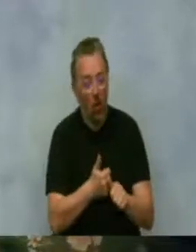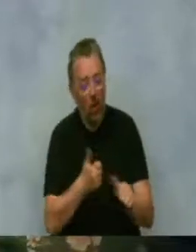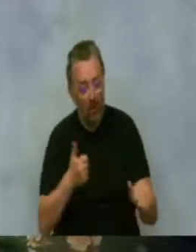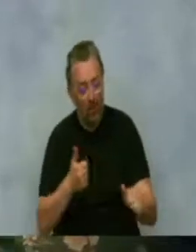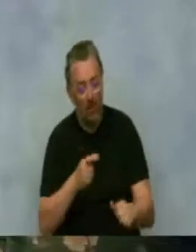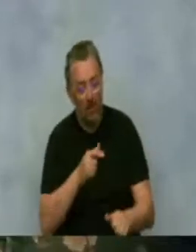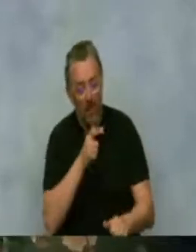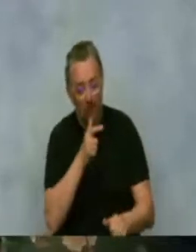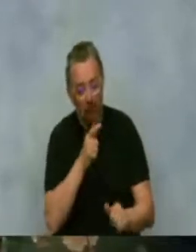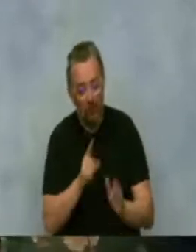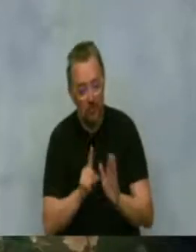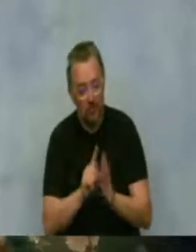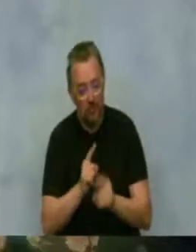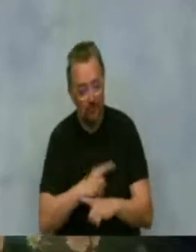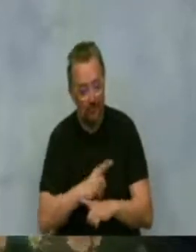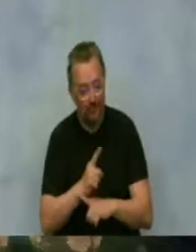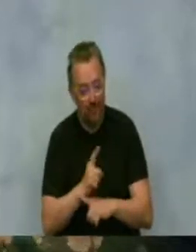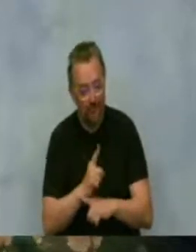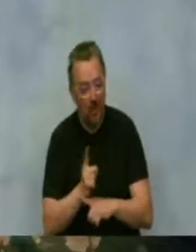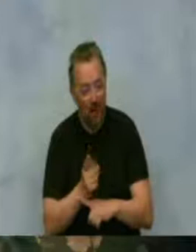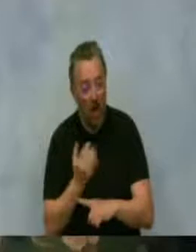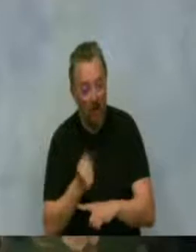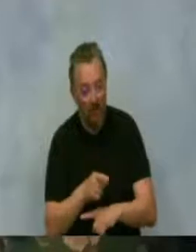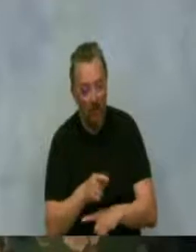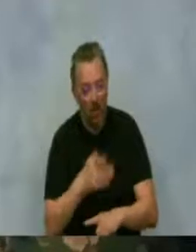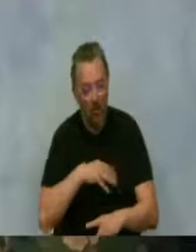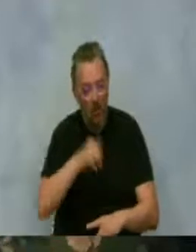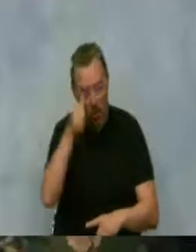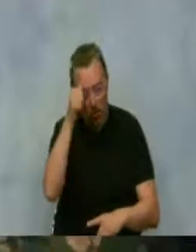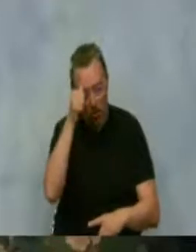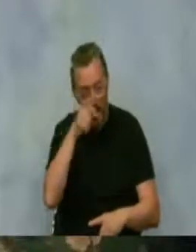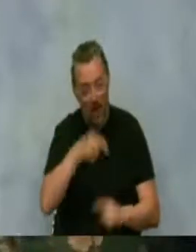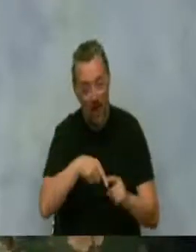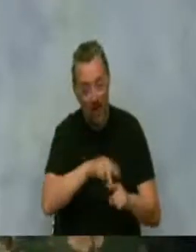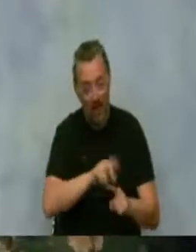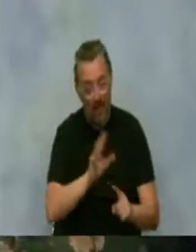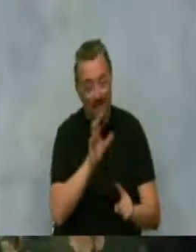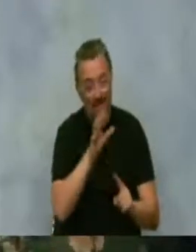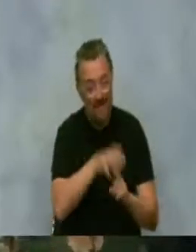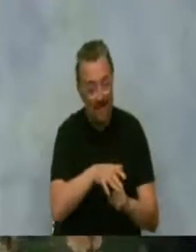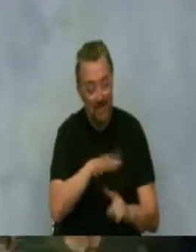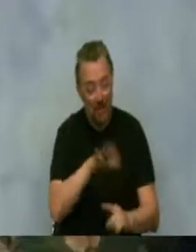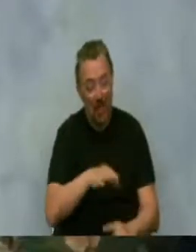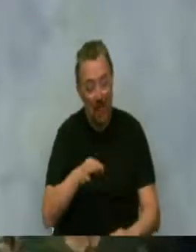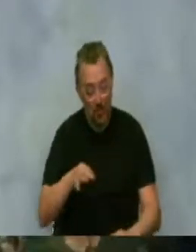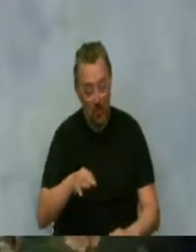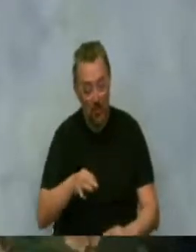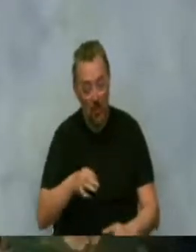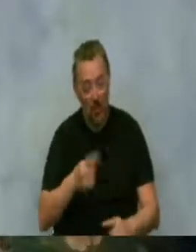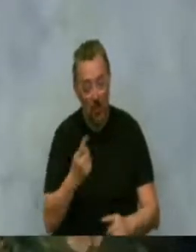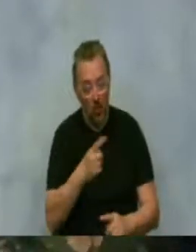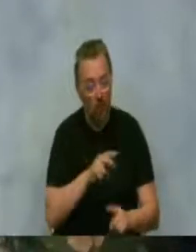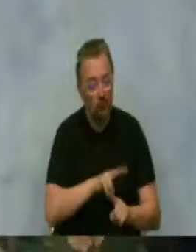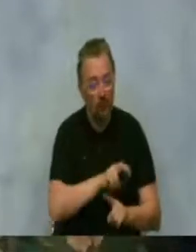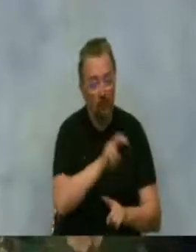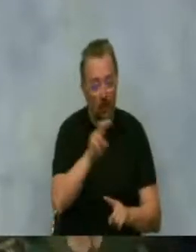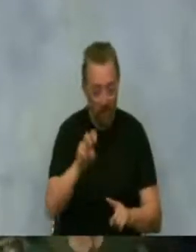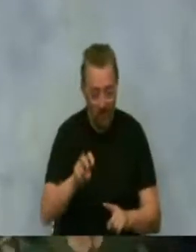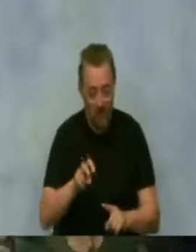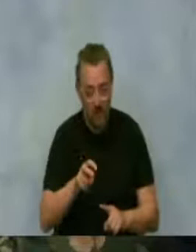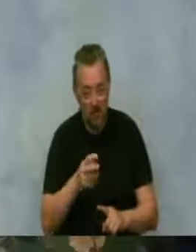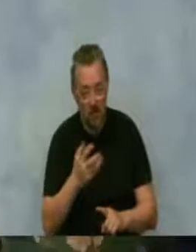meter. So I just wanted to know if the sites, the South Lanarkshire owned Gypsy Traveller sites,